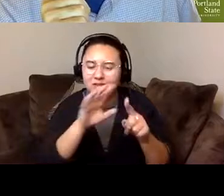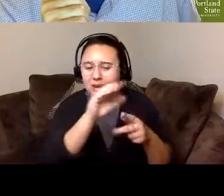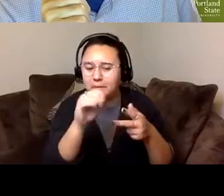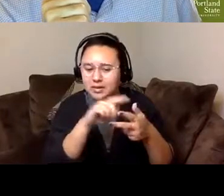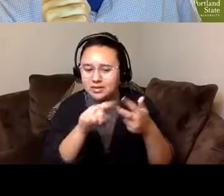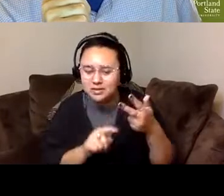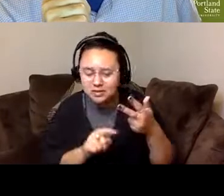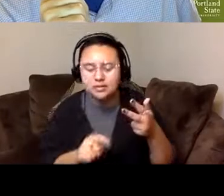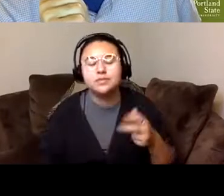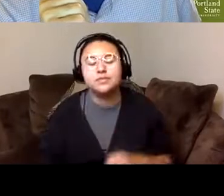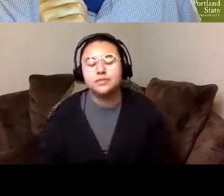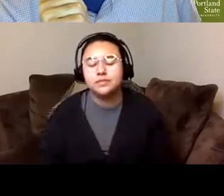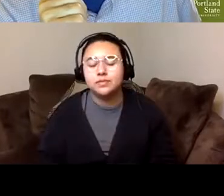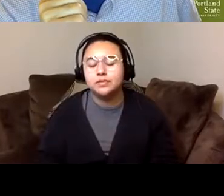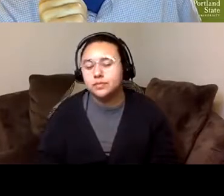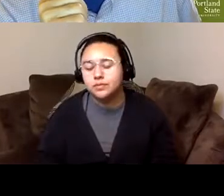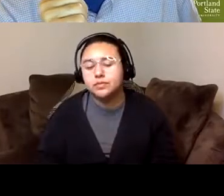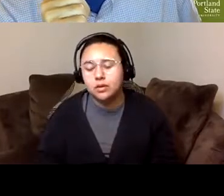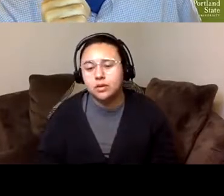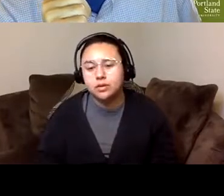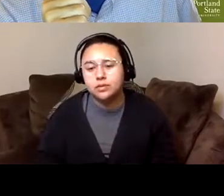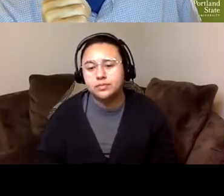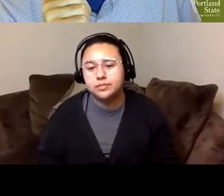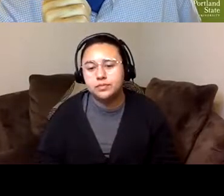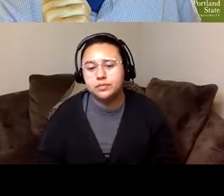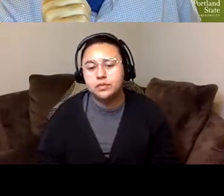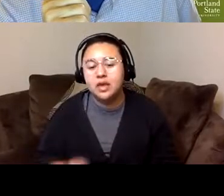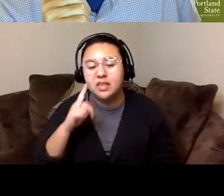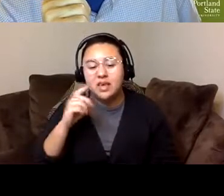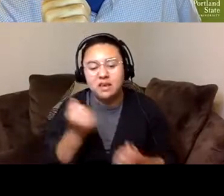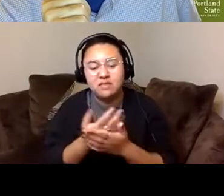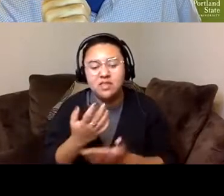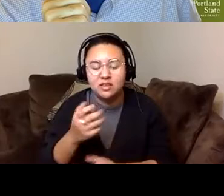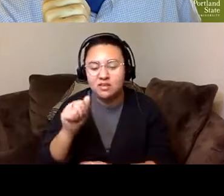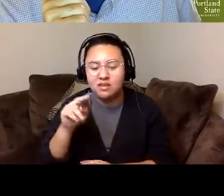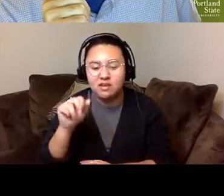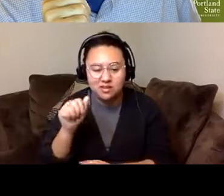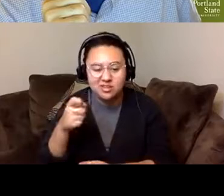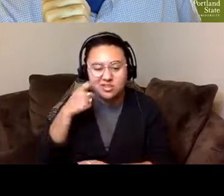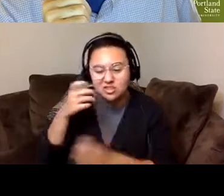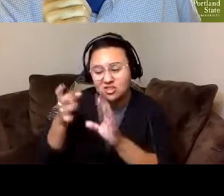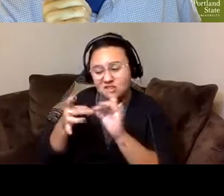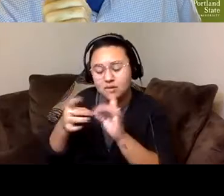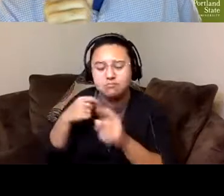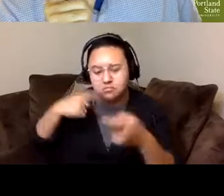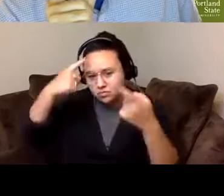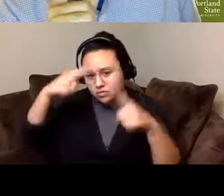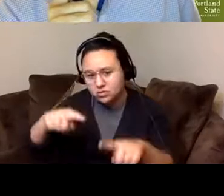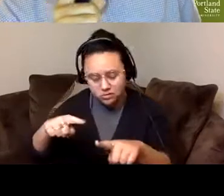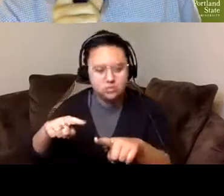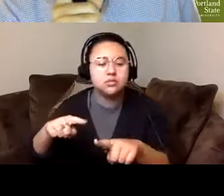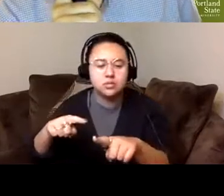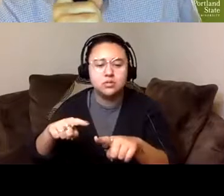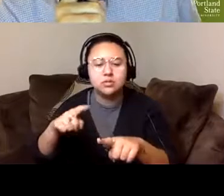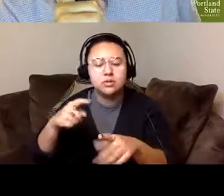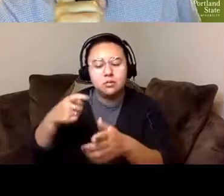you know, everything Anna just said, I agree with. And I think especially that pricing discussion